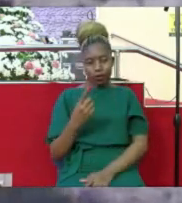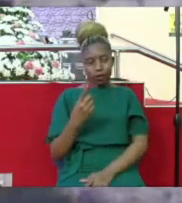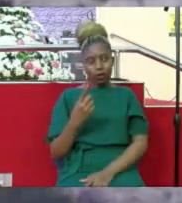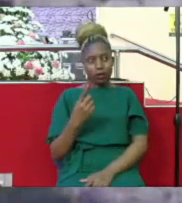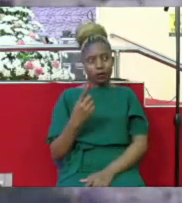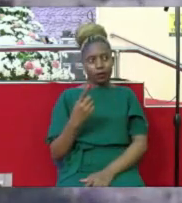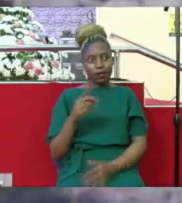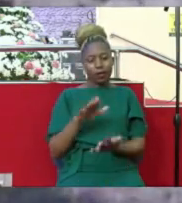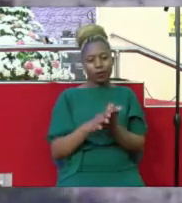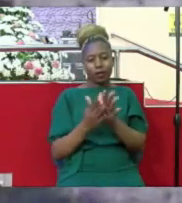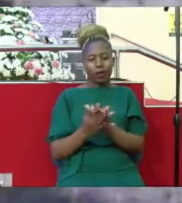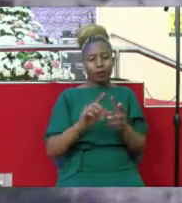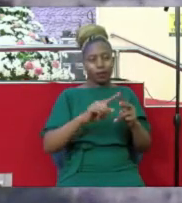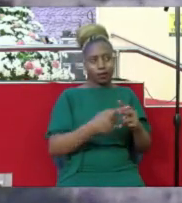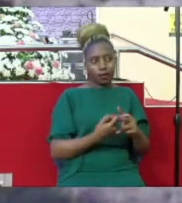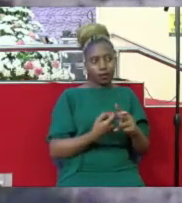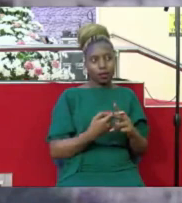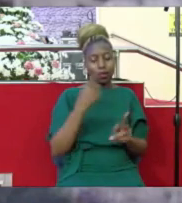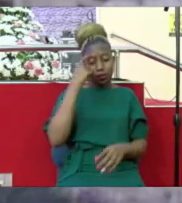became a Genesis moment.